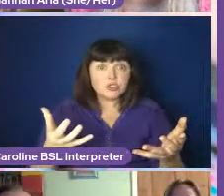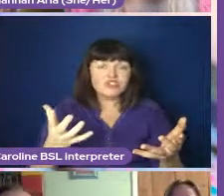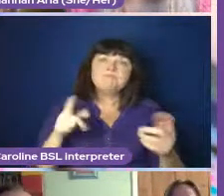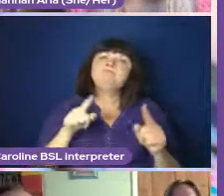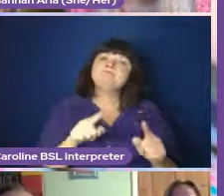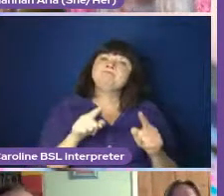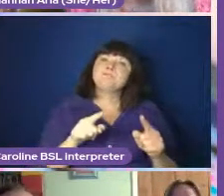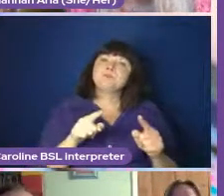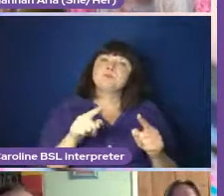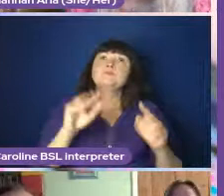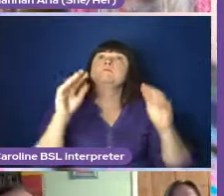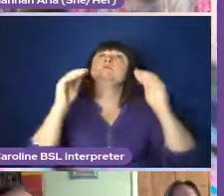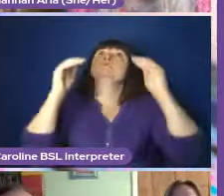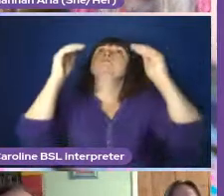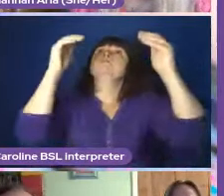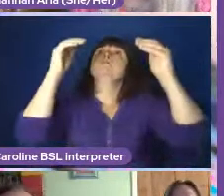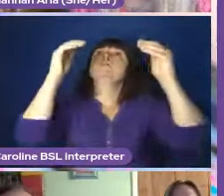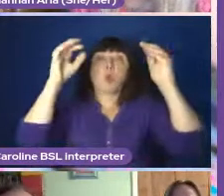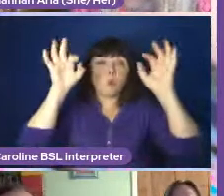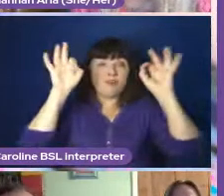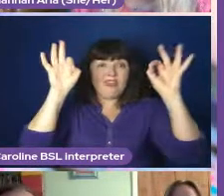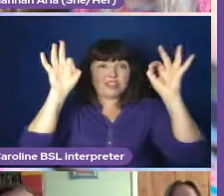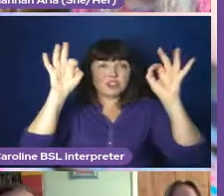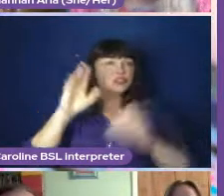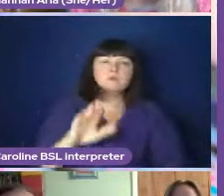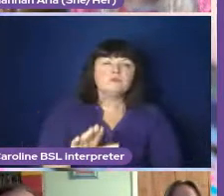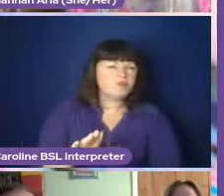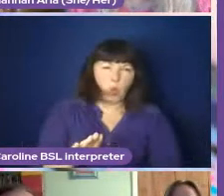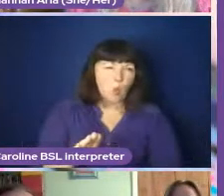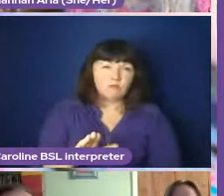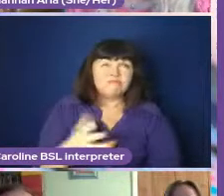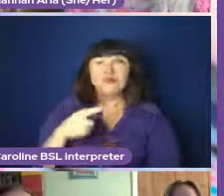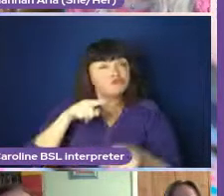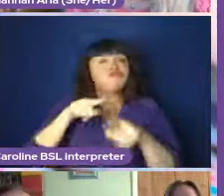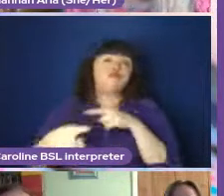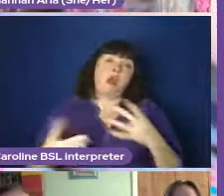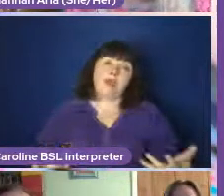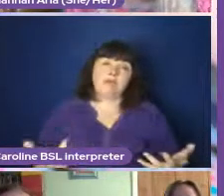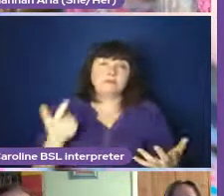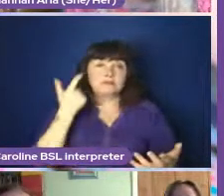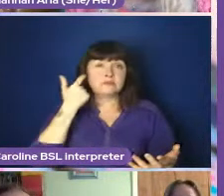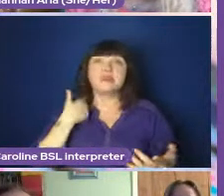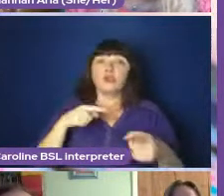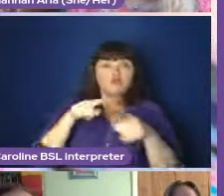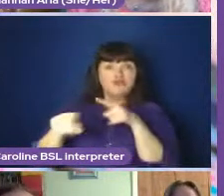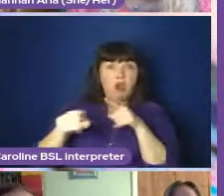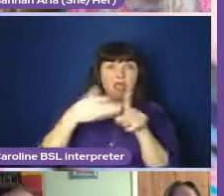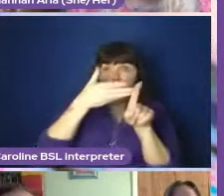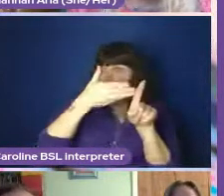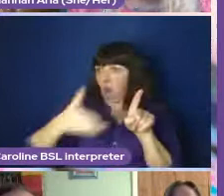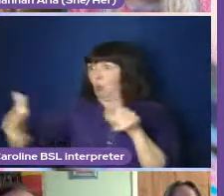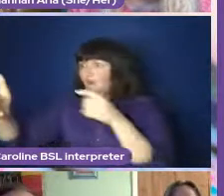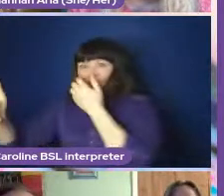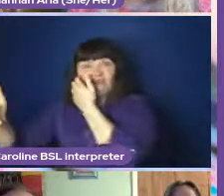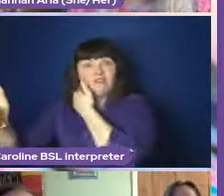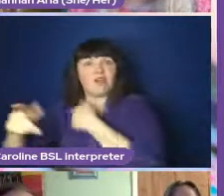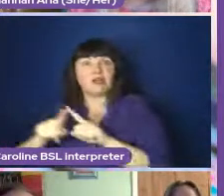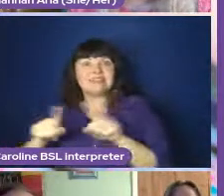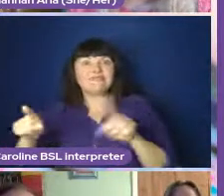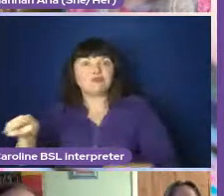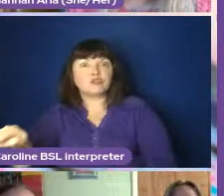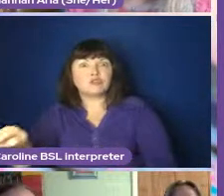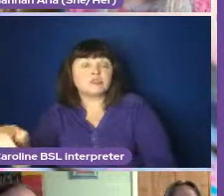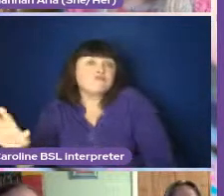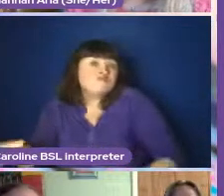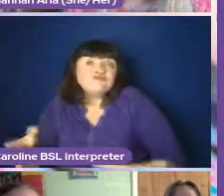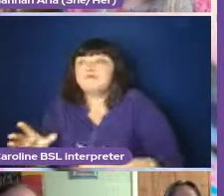perfection. Try stuff out. And if it doesn't work, it does take a new direction. And to kind of just enjoy and learn